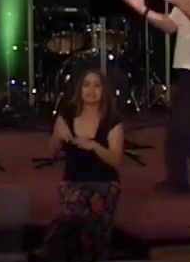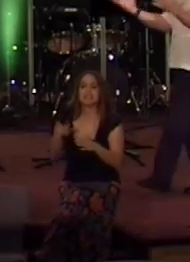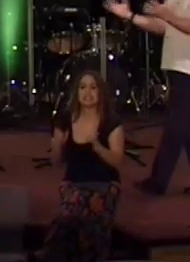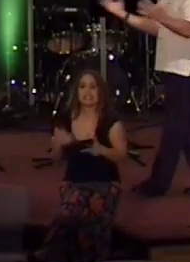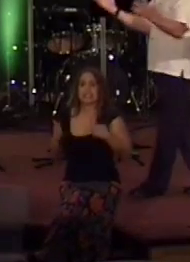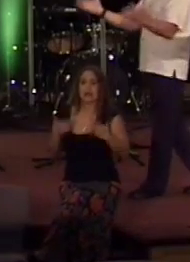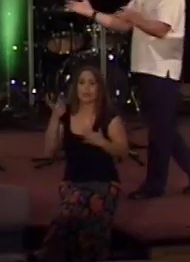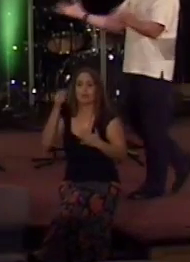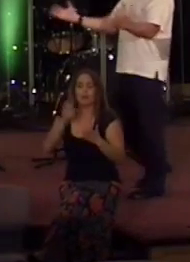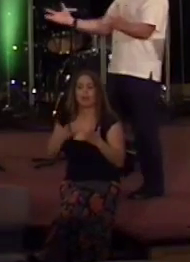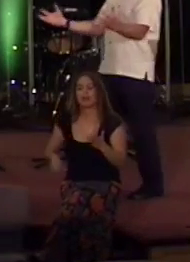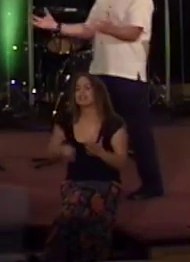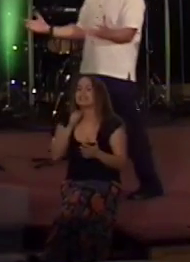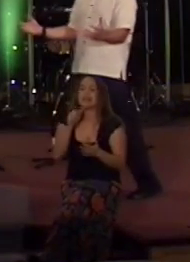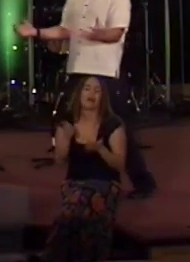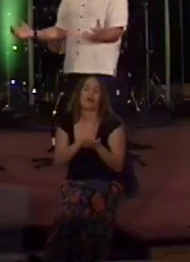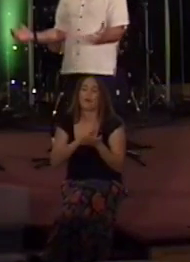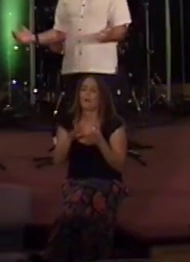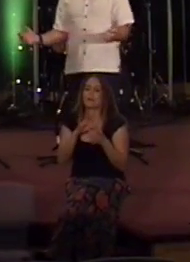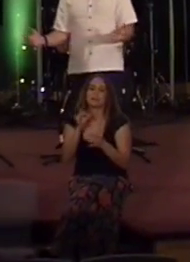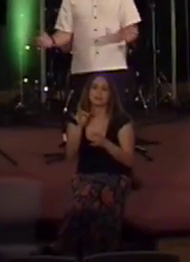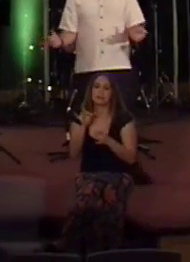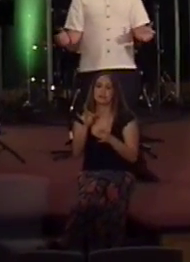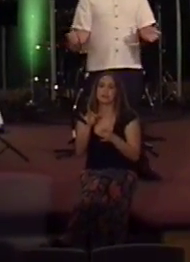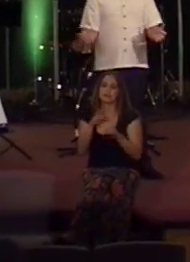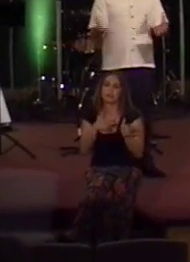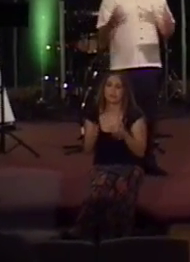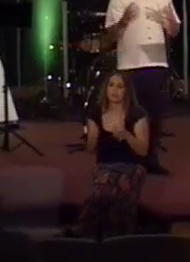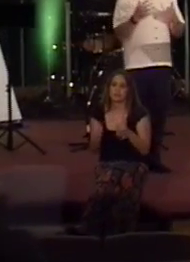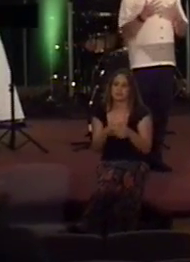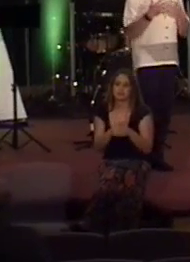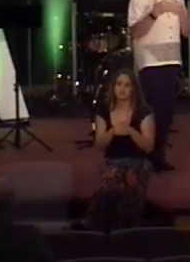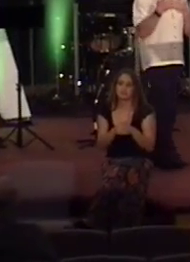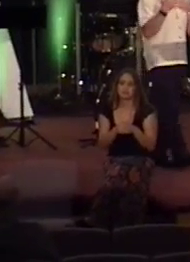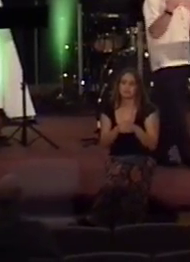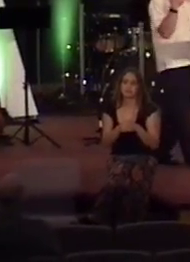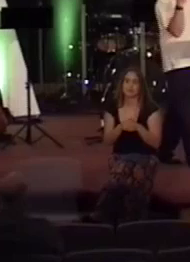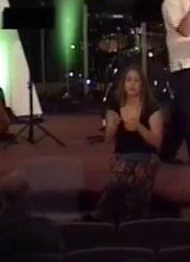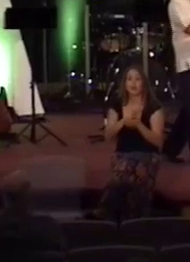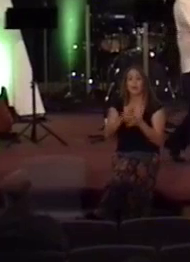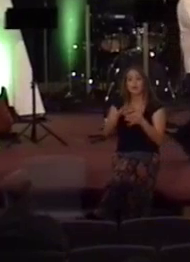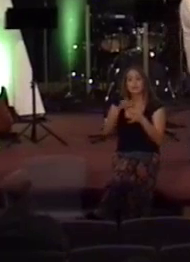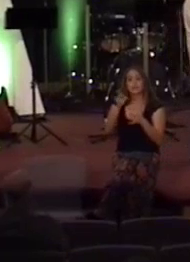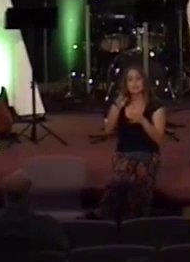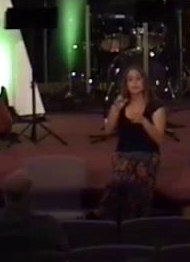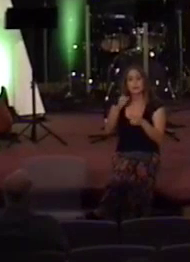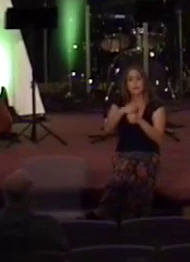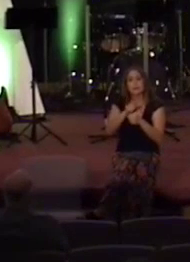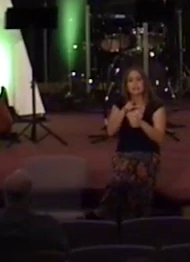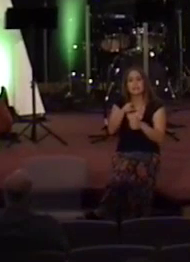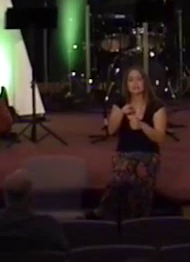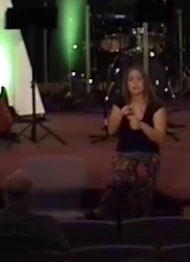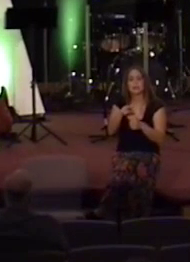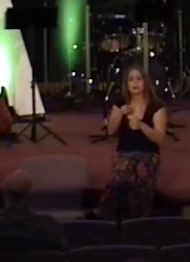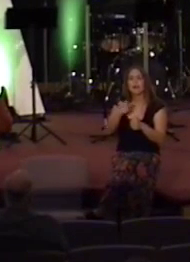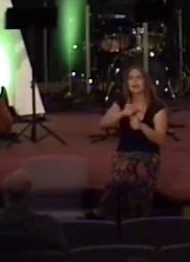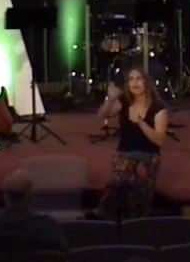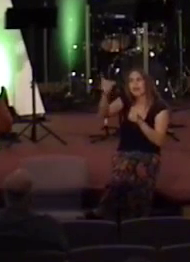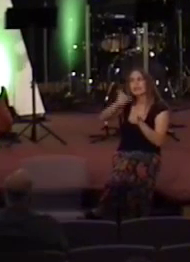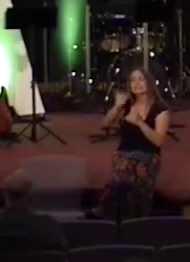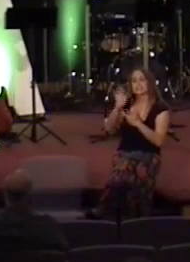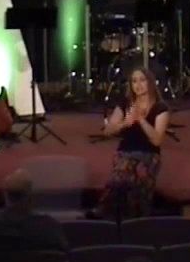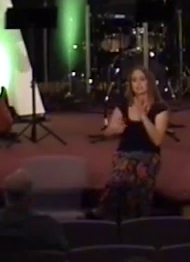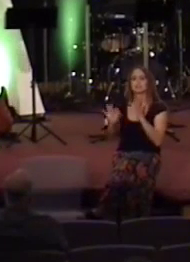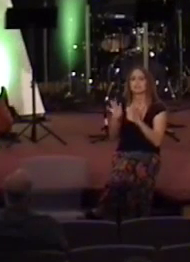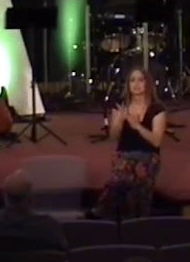That's not the Holy Spirit's purpose. The Holy Spirit is trying to make you as much like Jesus as he possibly can.